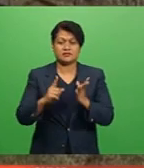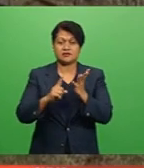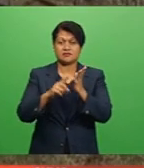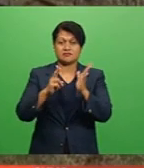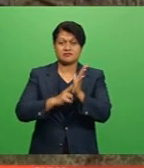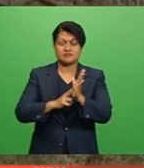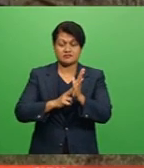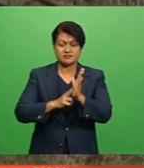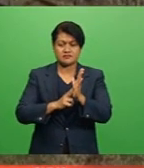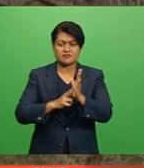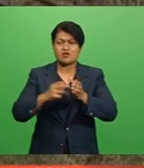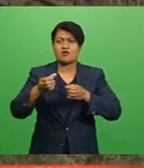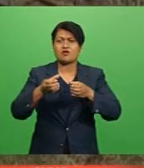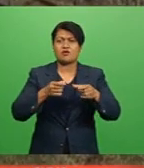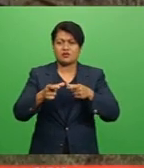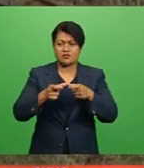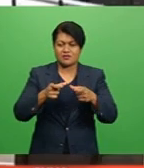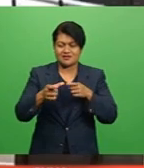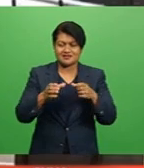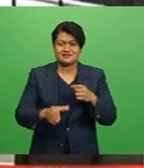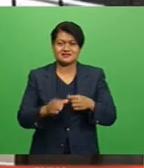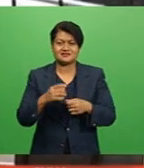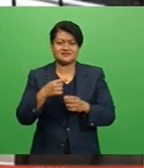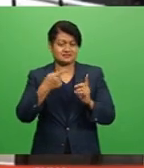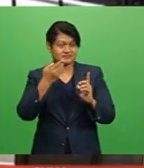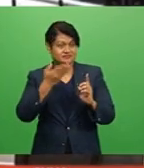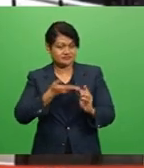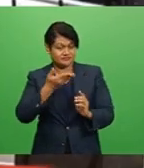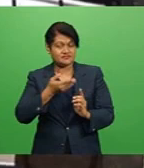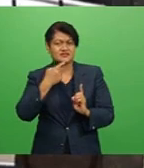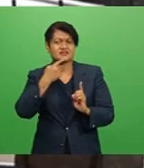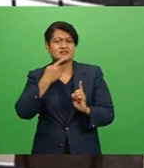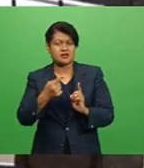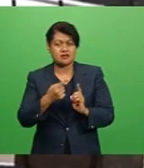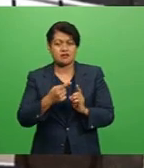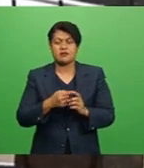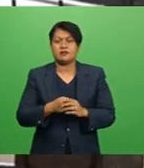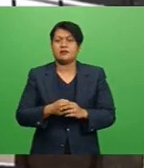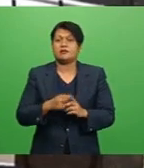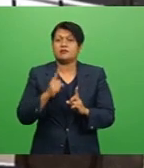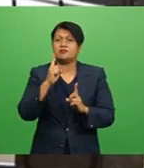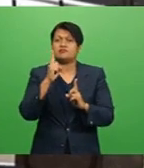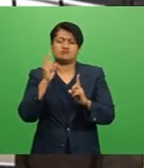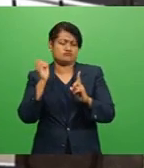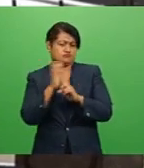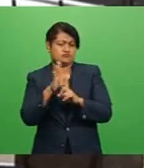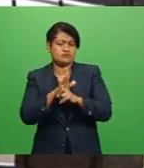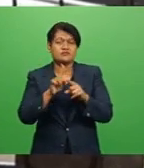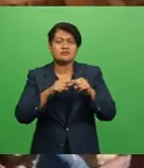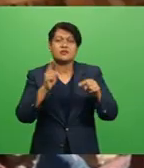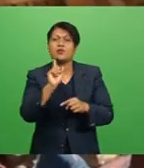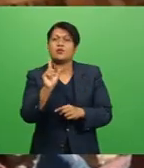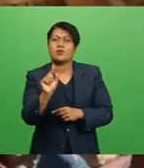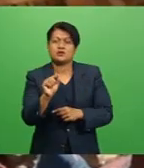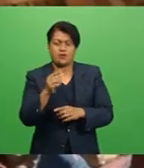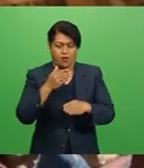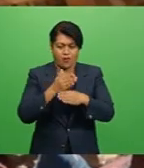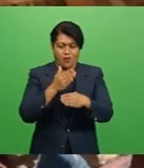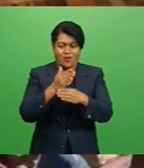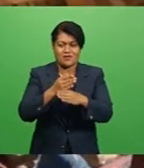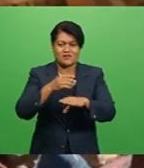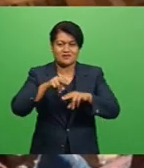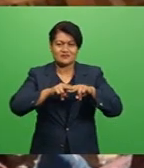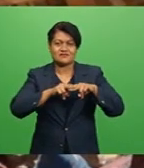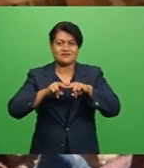Resident Coordinator, Sanaka Samarsina, says one major priority is to work with the Fijian government and ensure